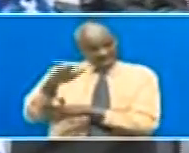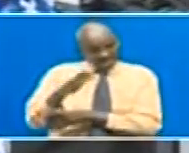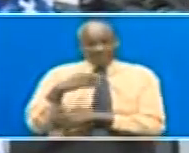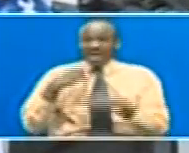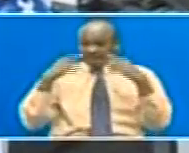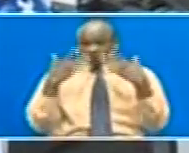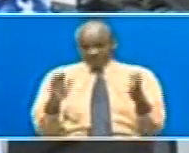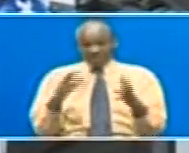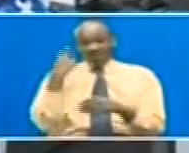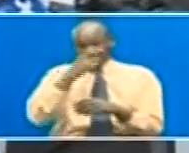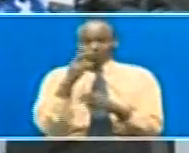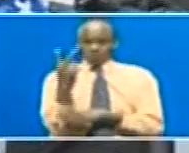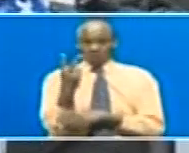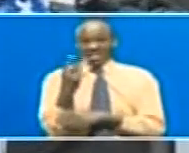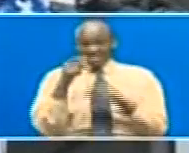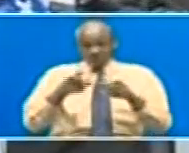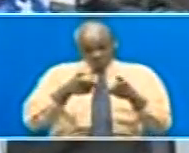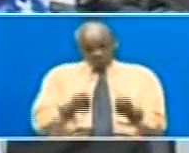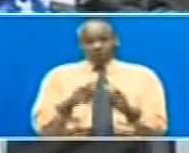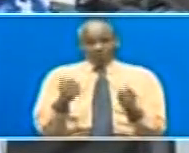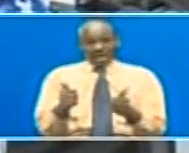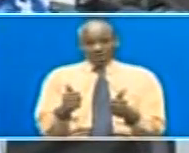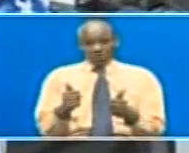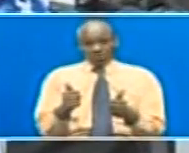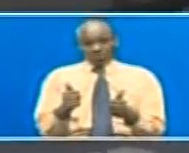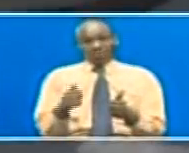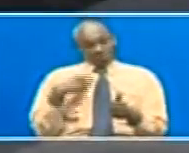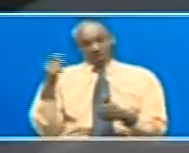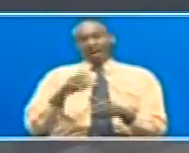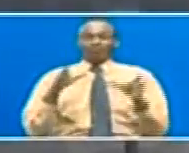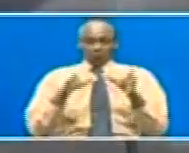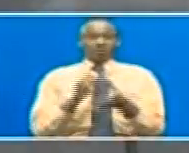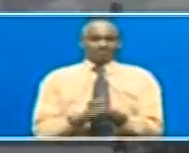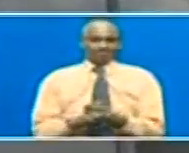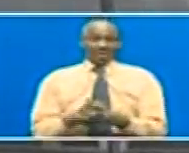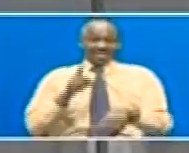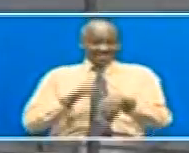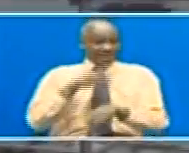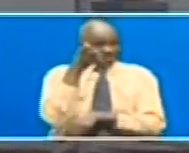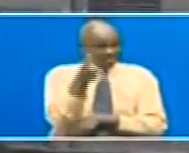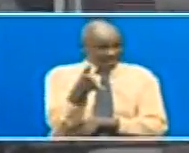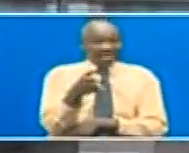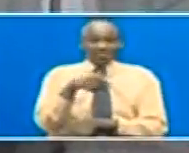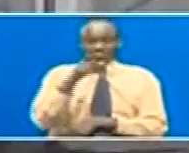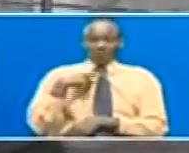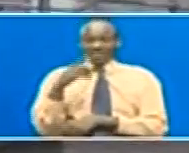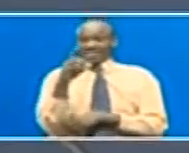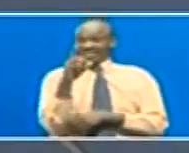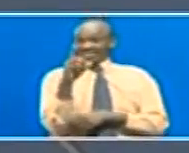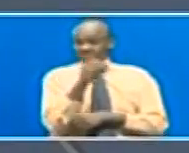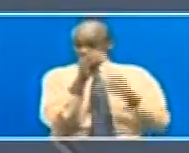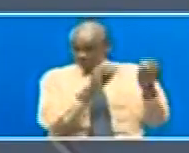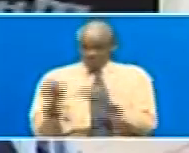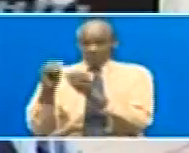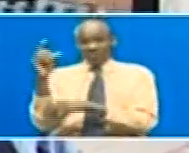I've announced in phase two will have switched off their analog transmitters. In its ruling setting the stage for digital migration, the